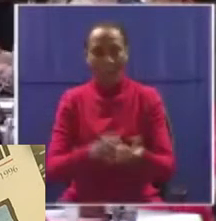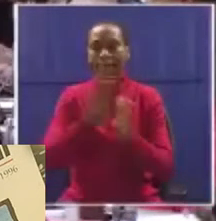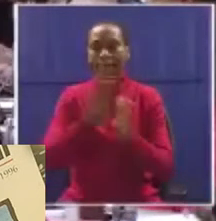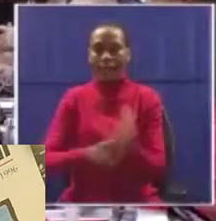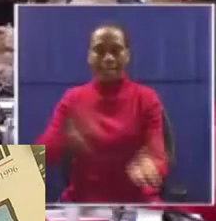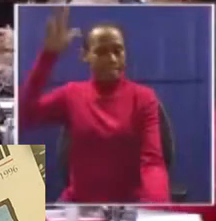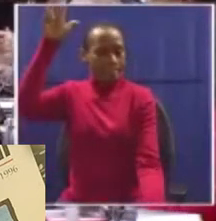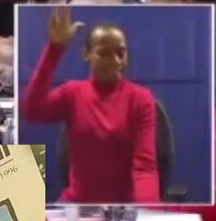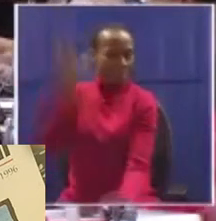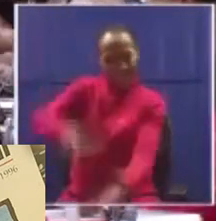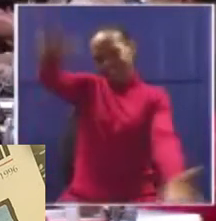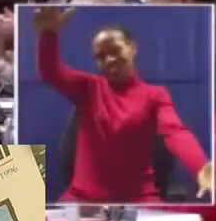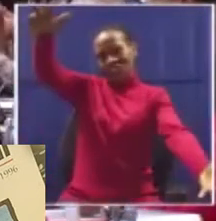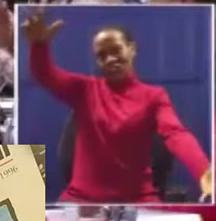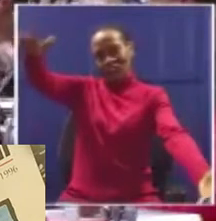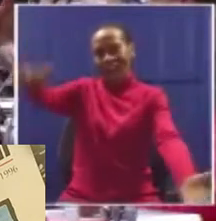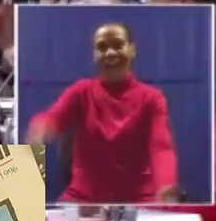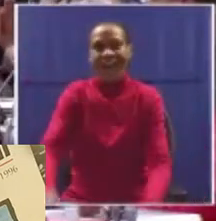passed